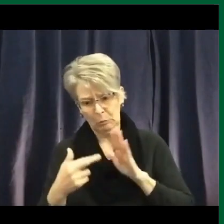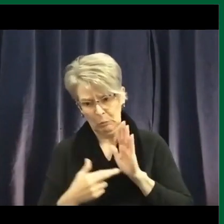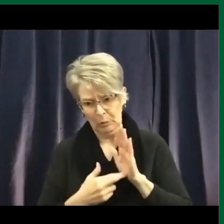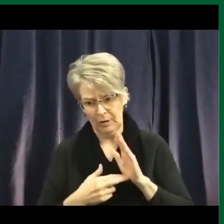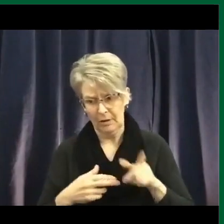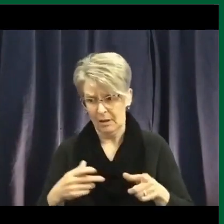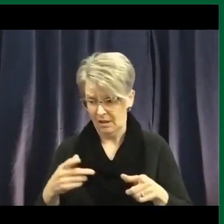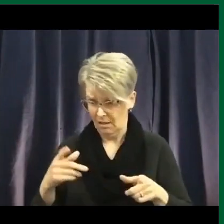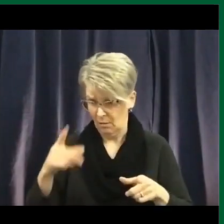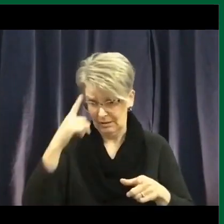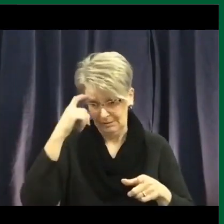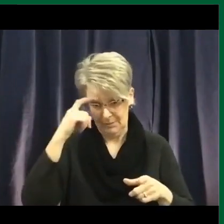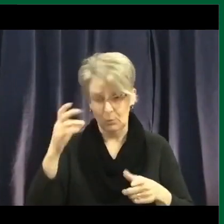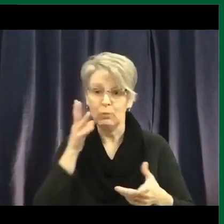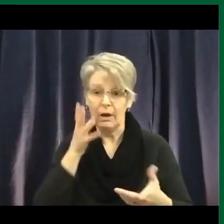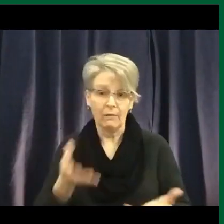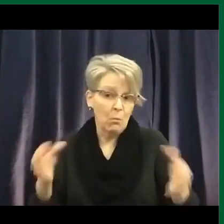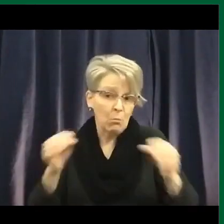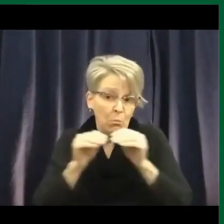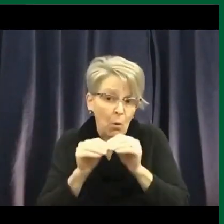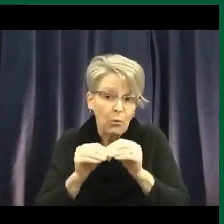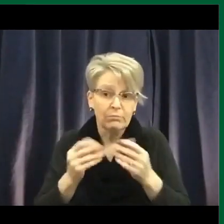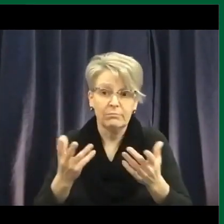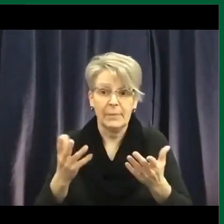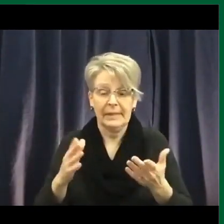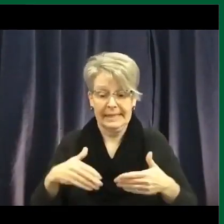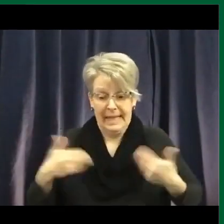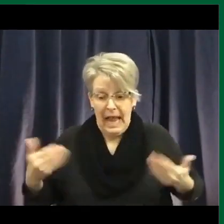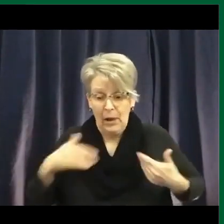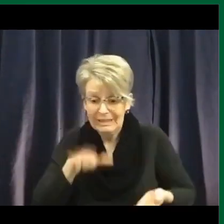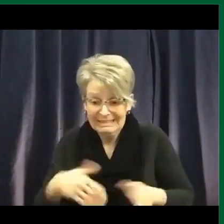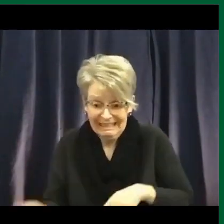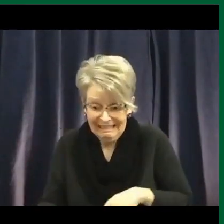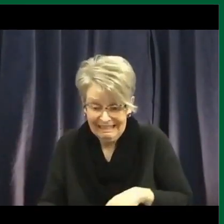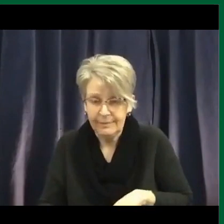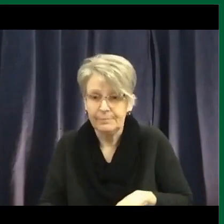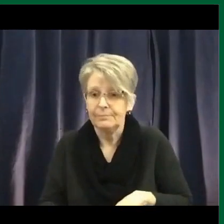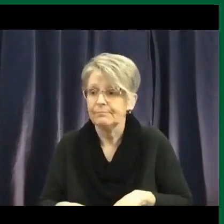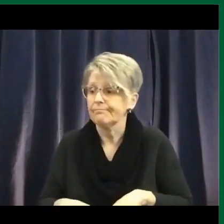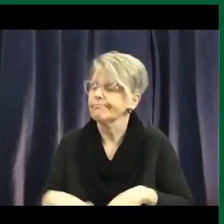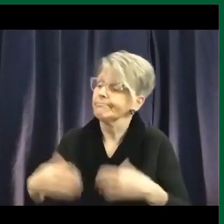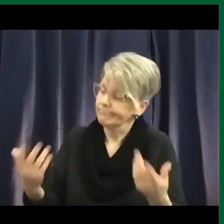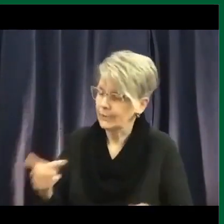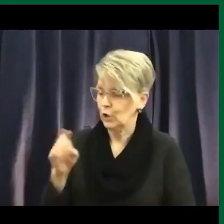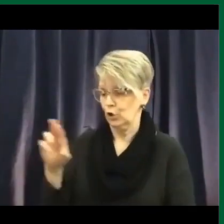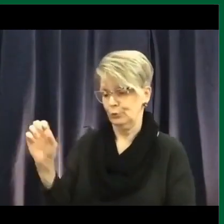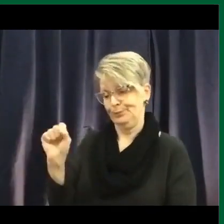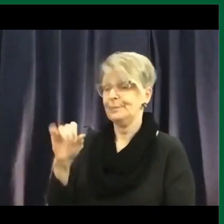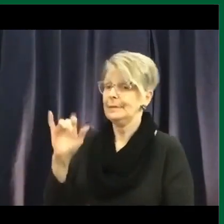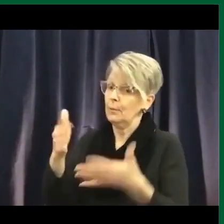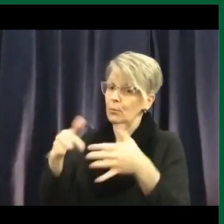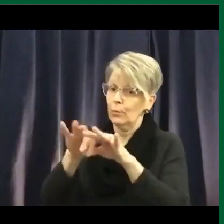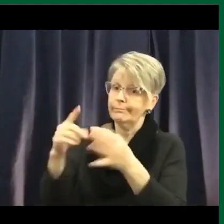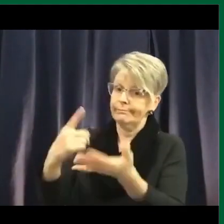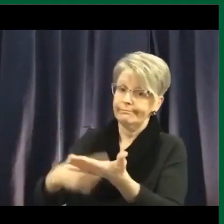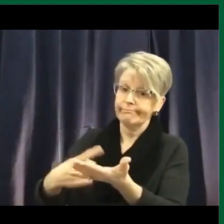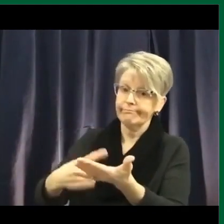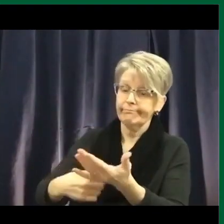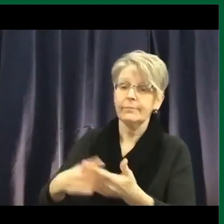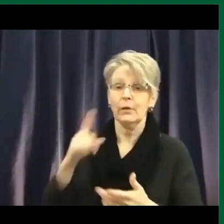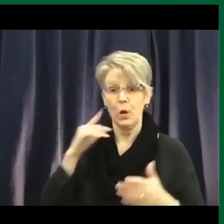to more cases and maybe more deaths in that age group? Yeah, I think that's a really important point. That while the proportion of deaths in young